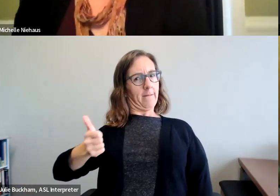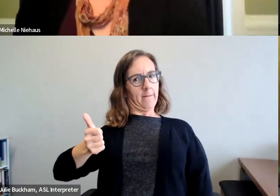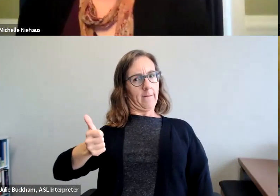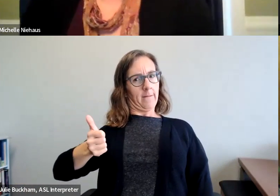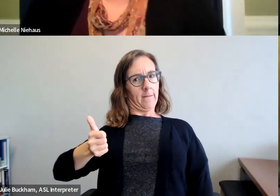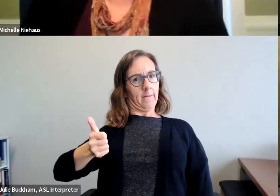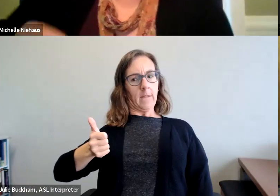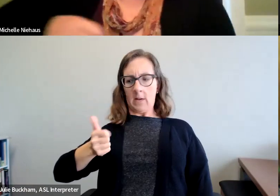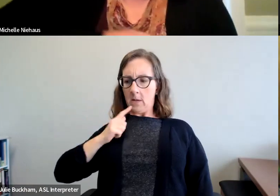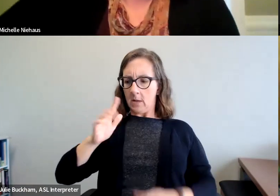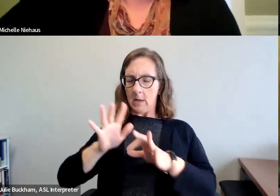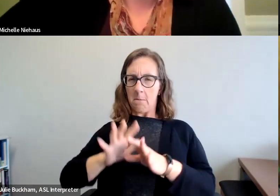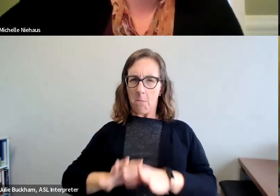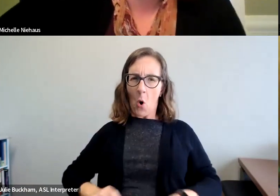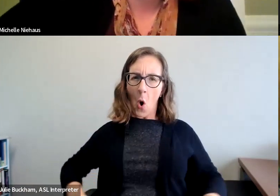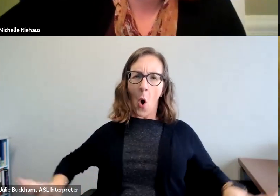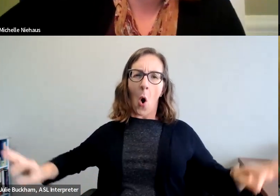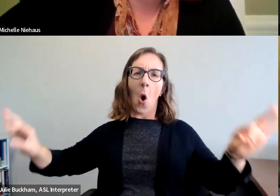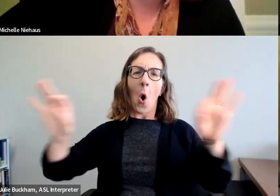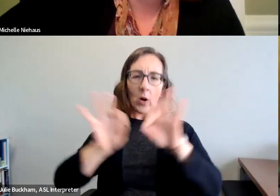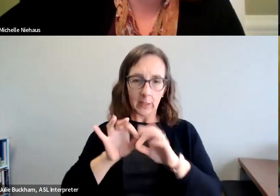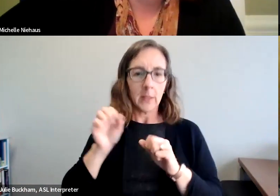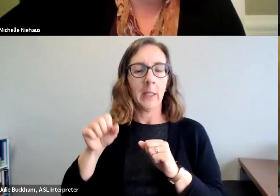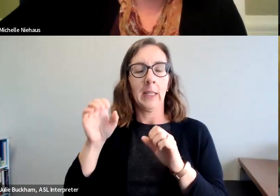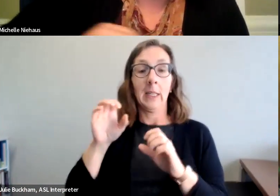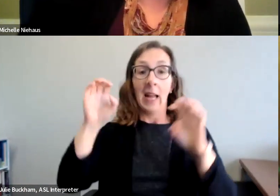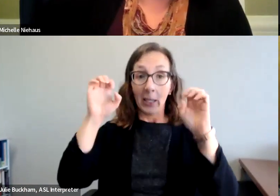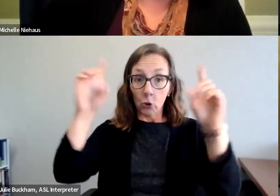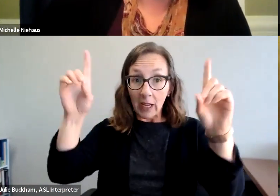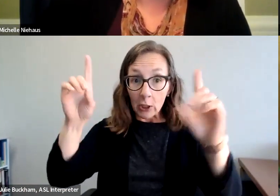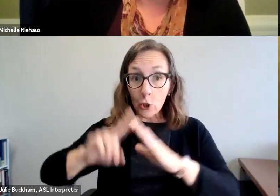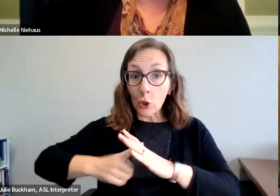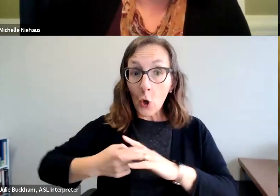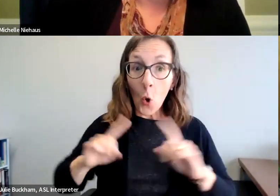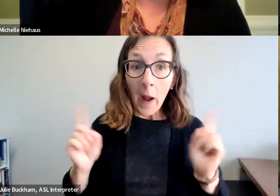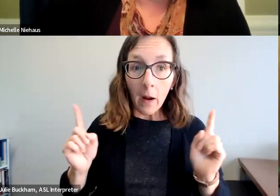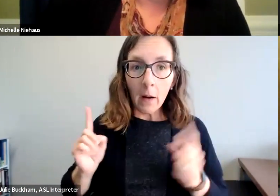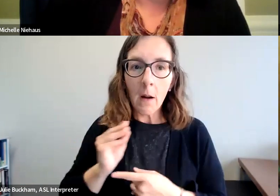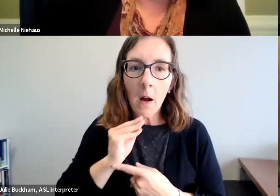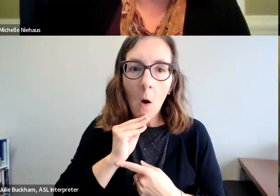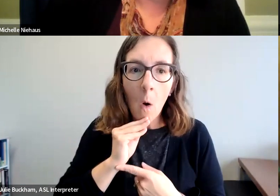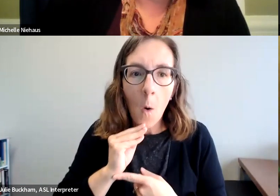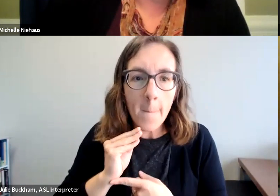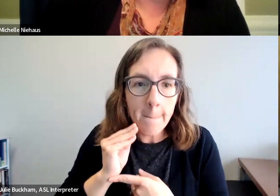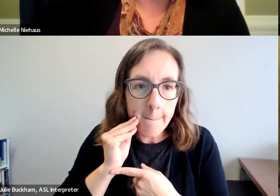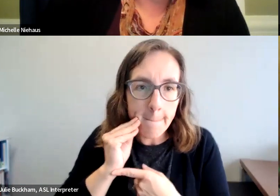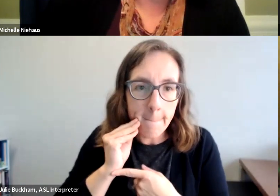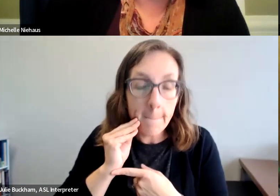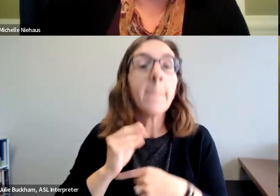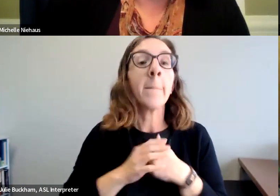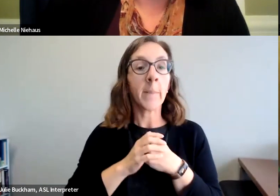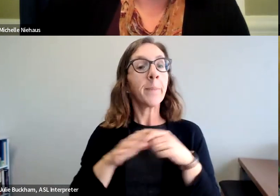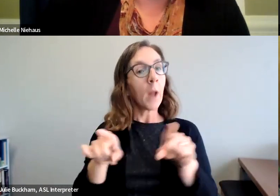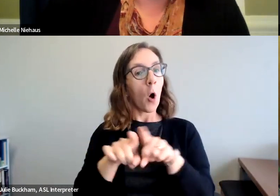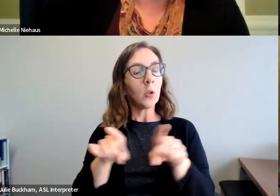It's very important. So the education begins at home. Also, this business